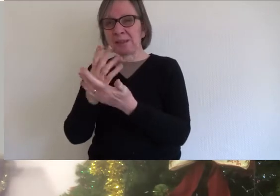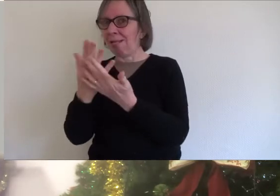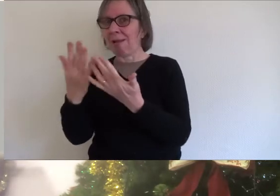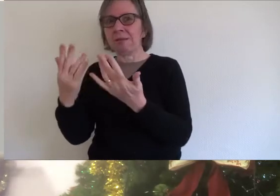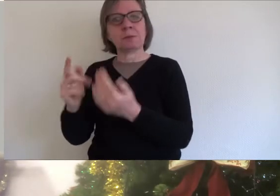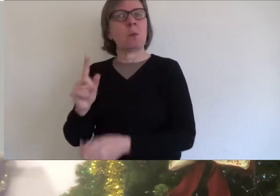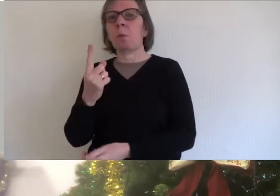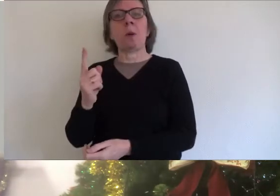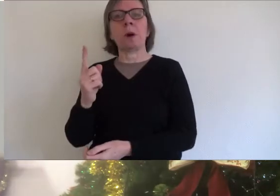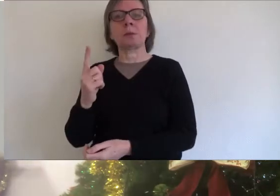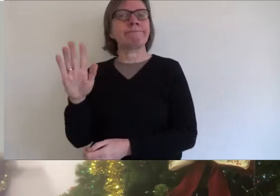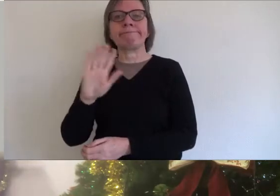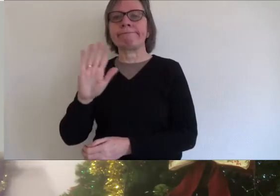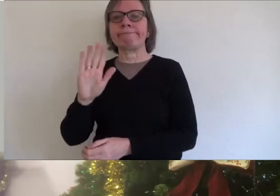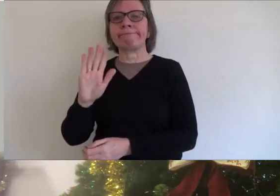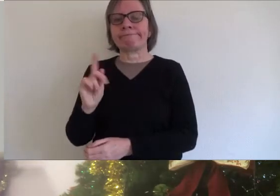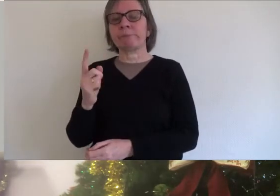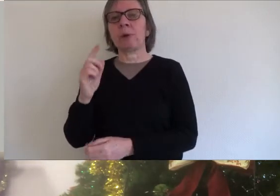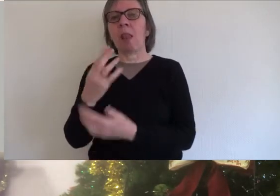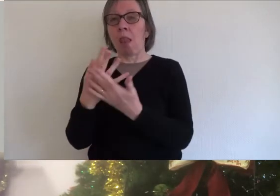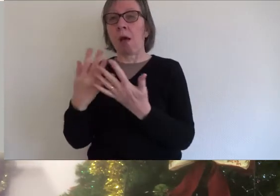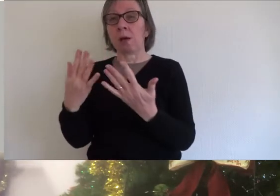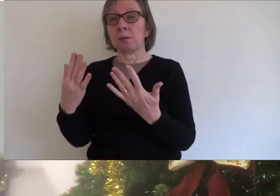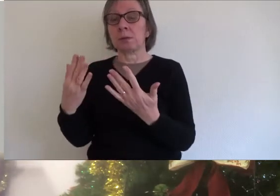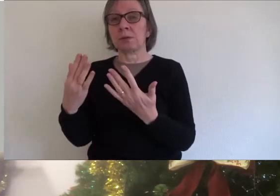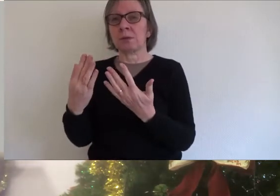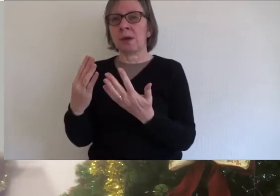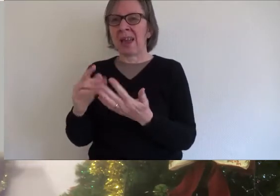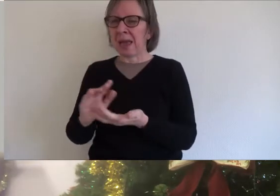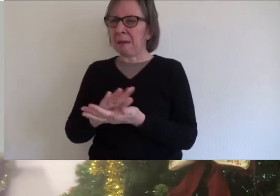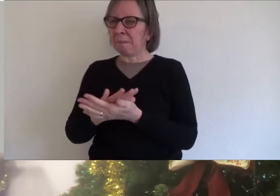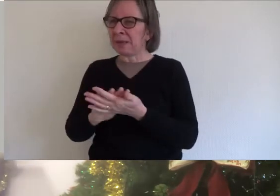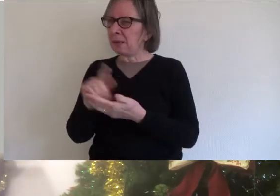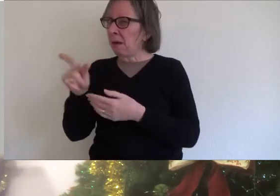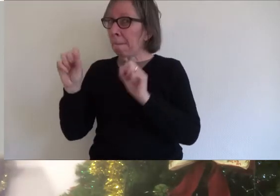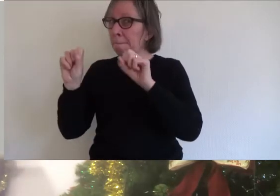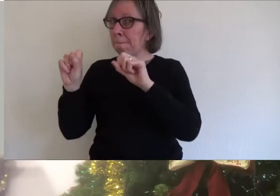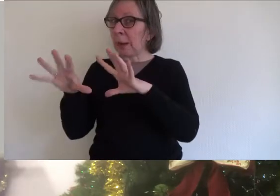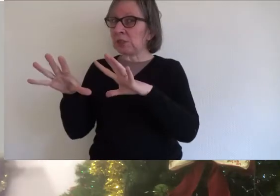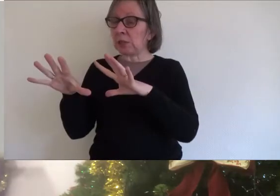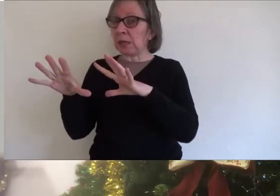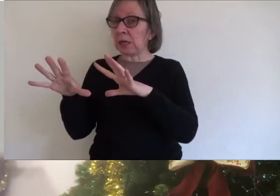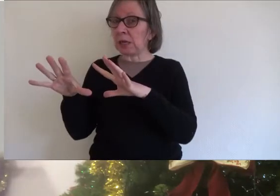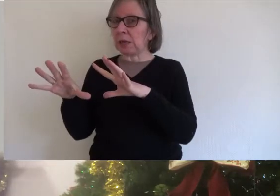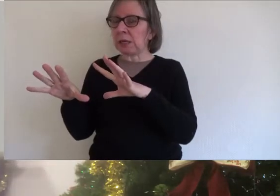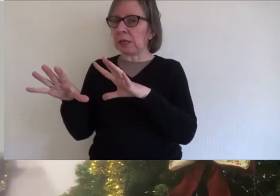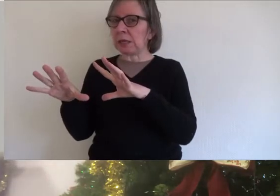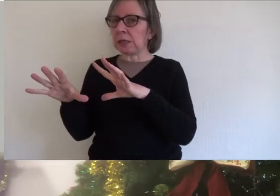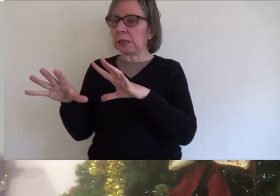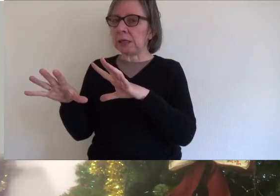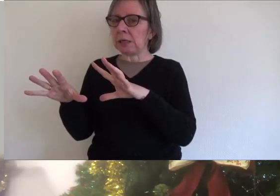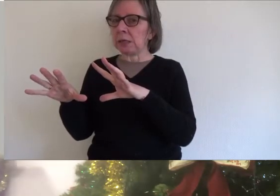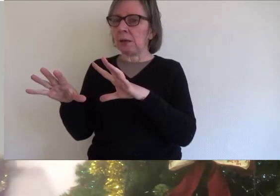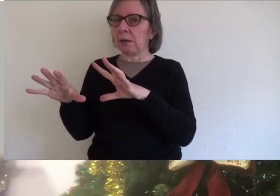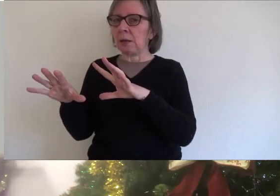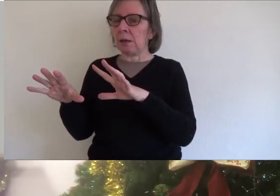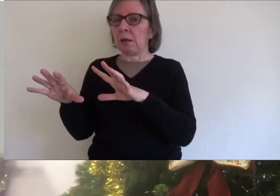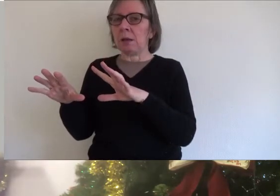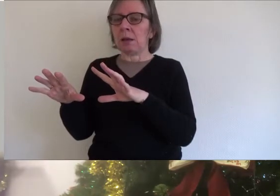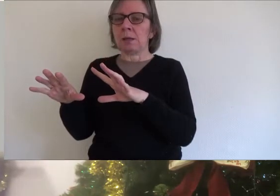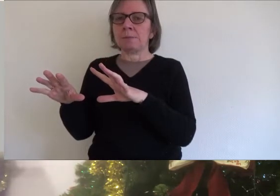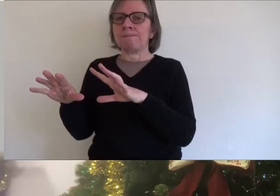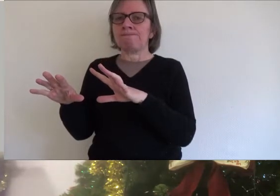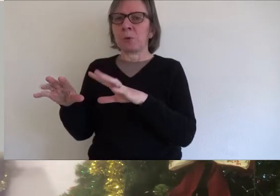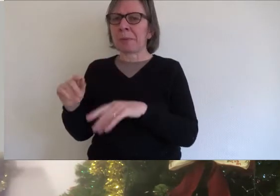an individual person, it basically meant a practicer of magic. a sorcerer, an illusionist, or